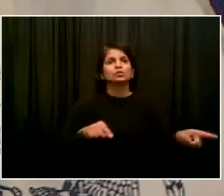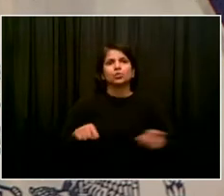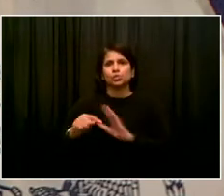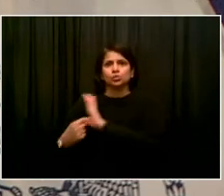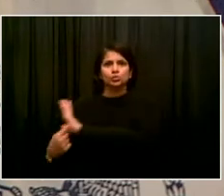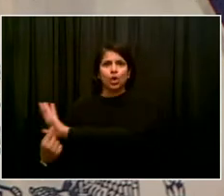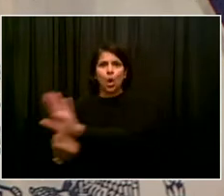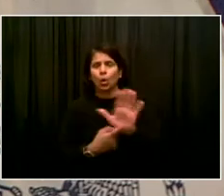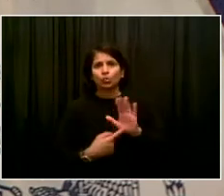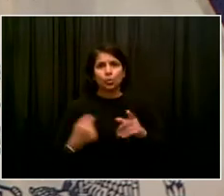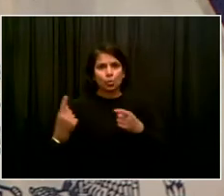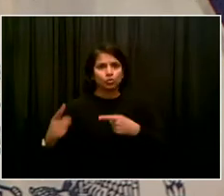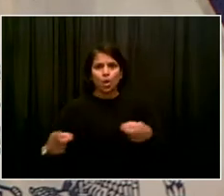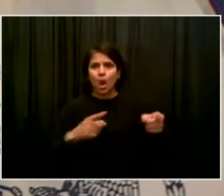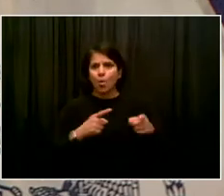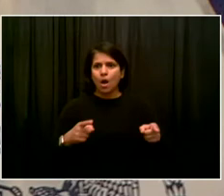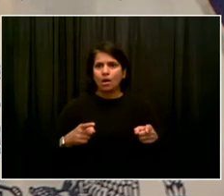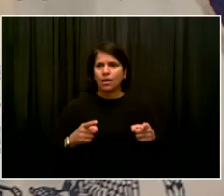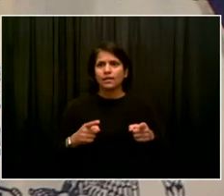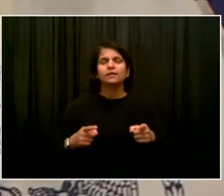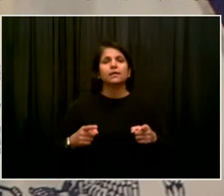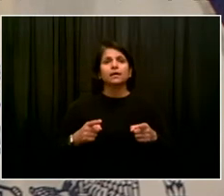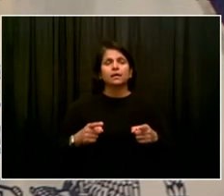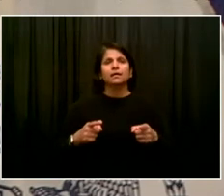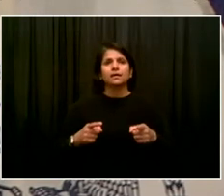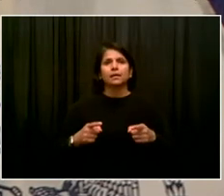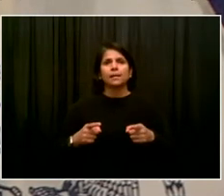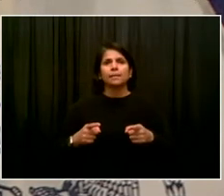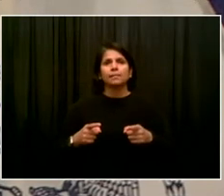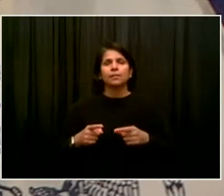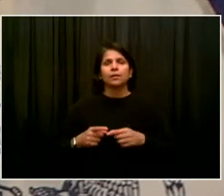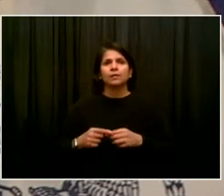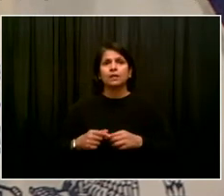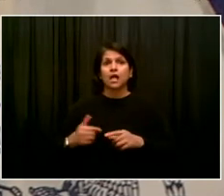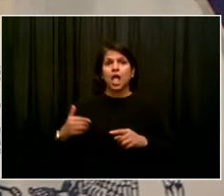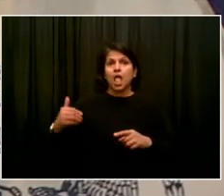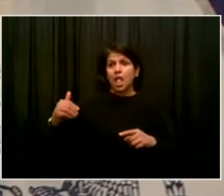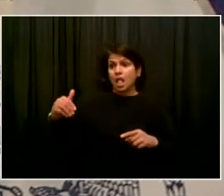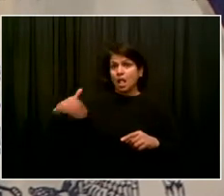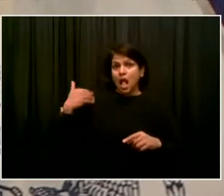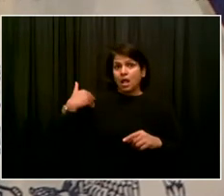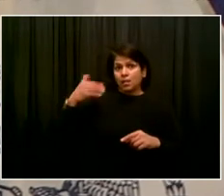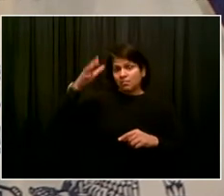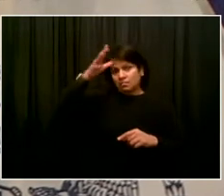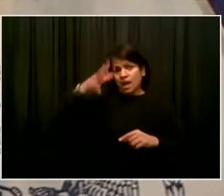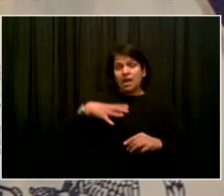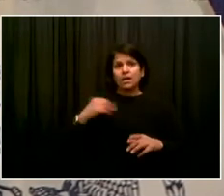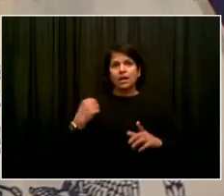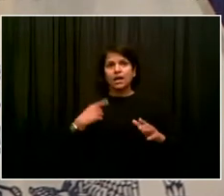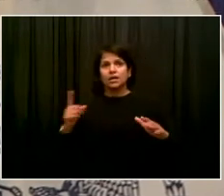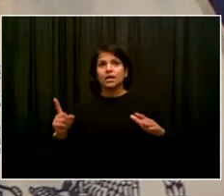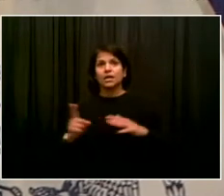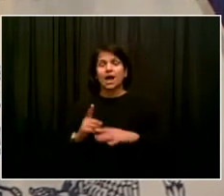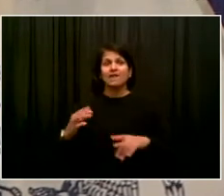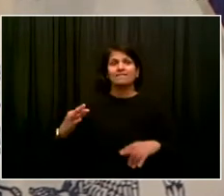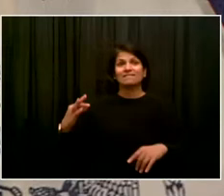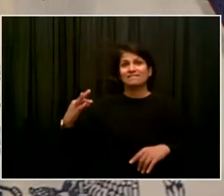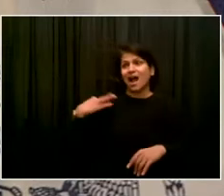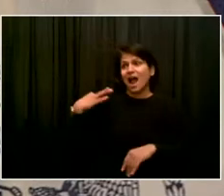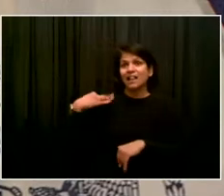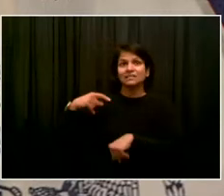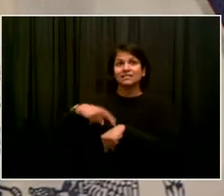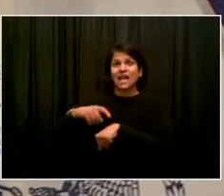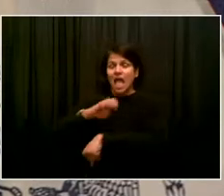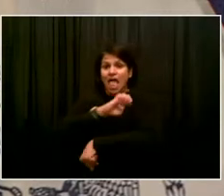And a good young man came along and volunteered his time and energy. And as he got to know the work of the violence interrupters, it